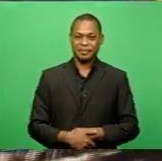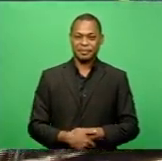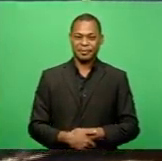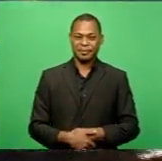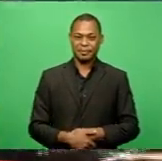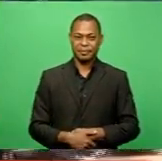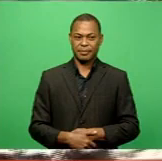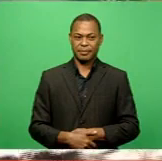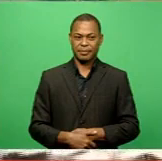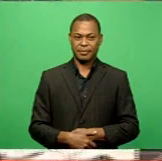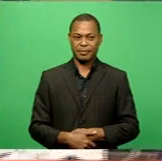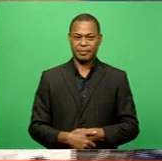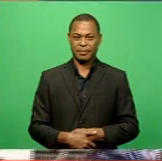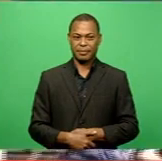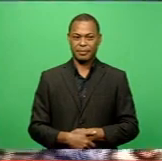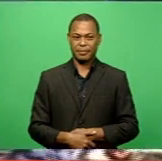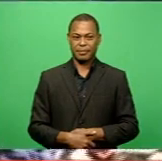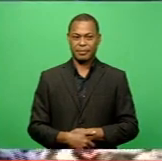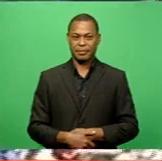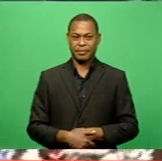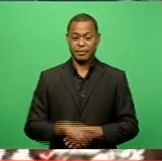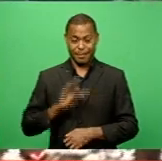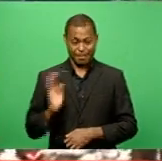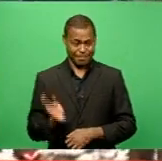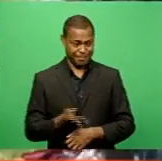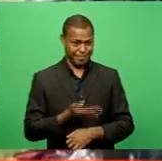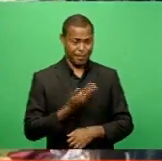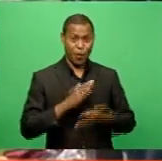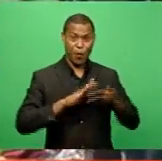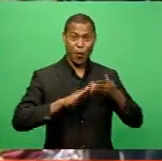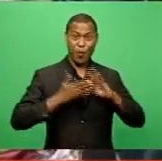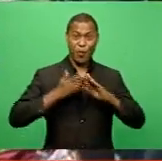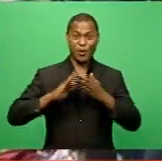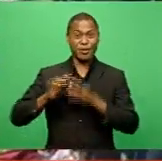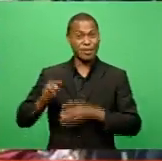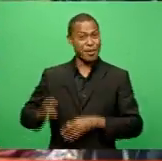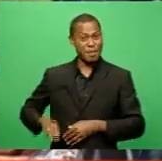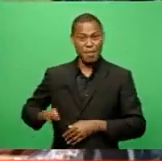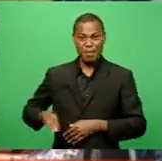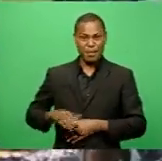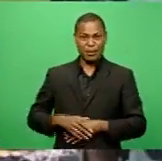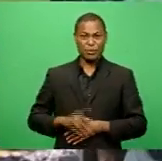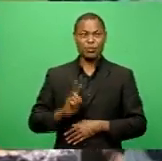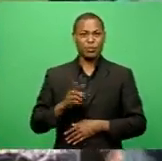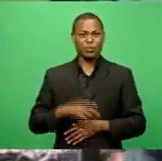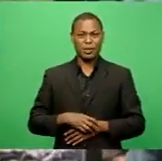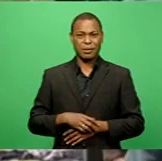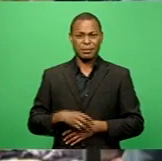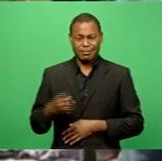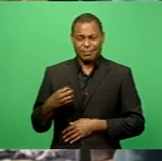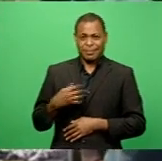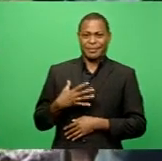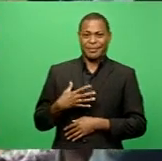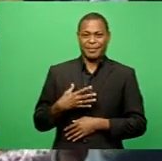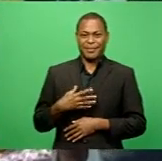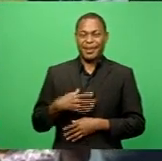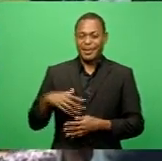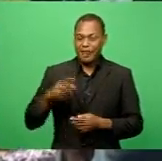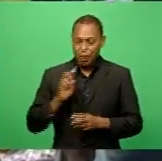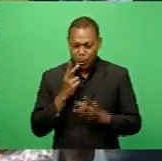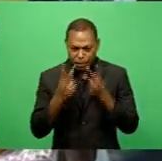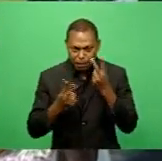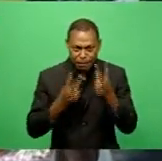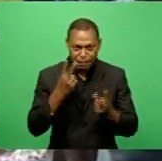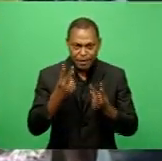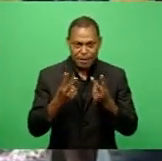The optimism shown by these community members struck most government officials during their tour in cyclone-affected areas in